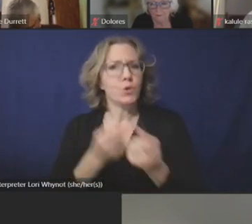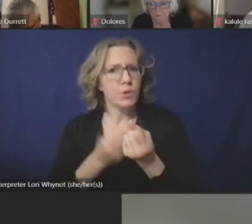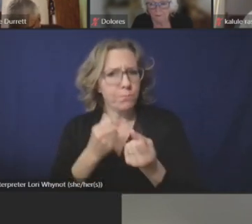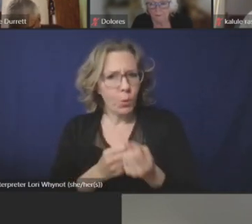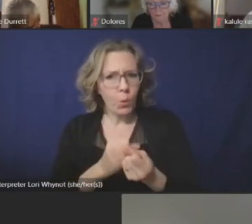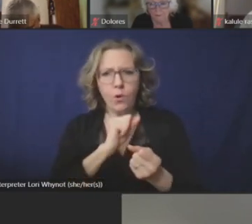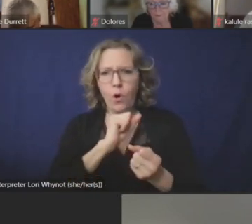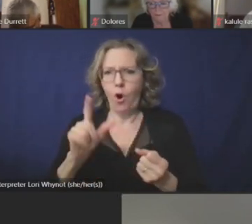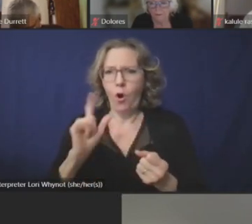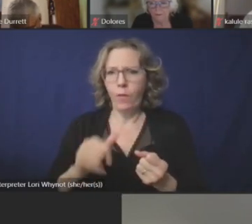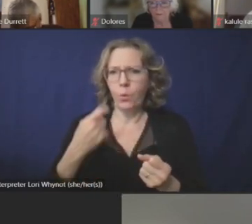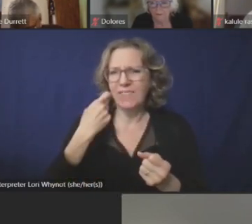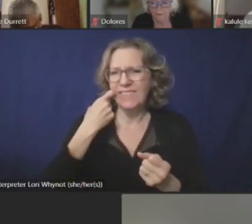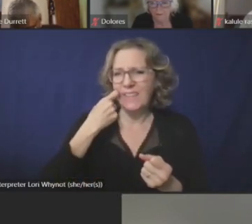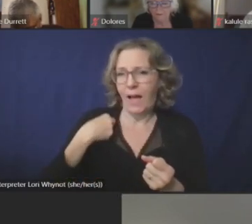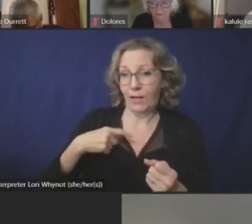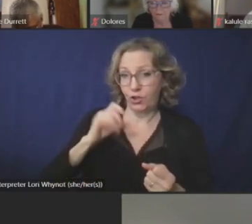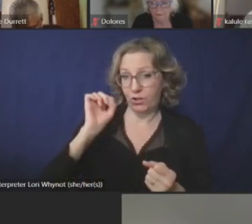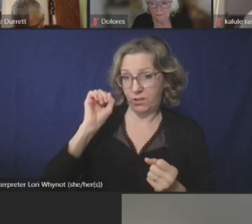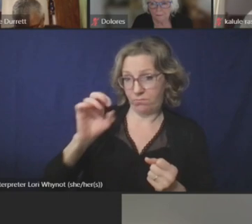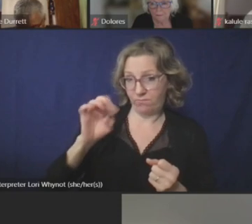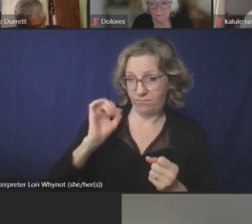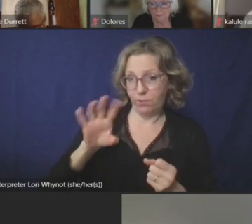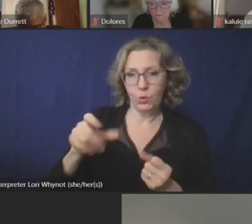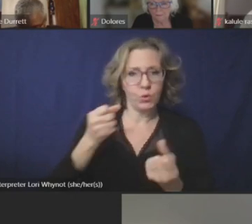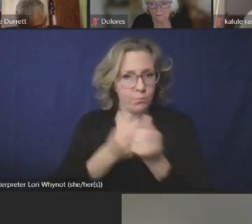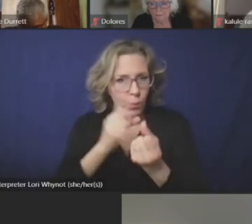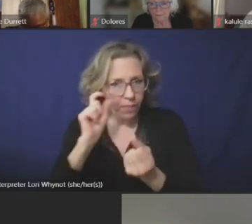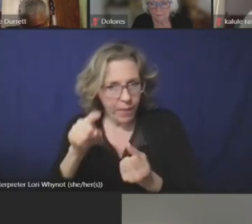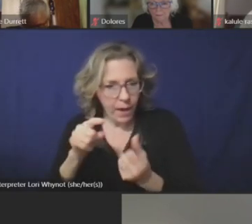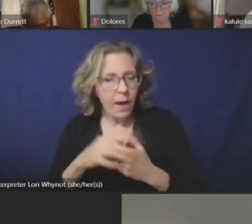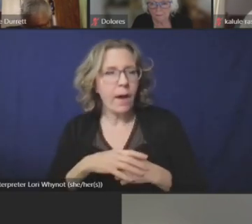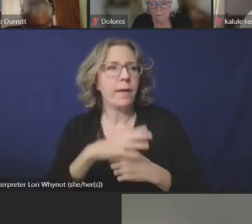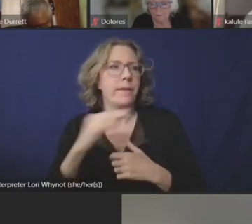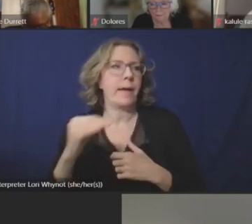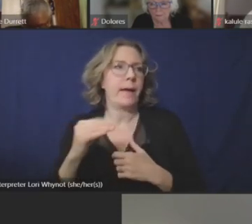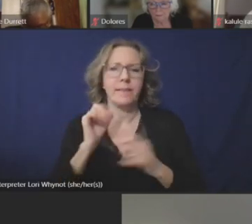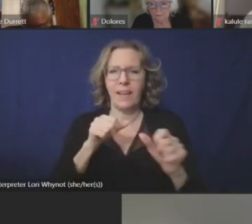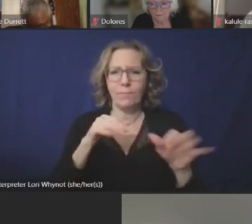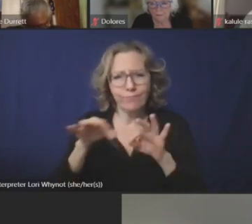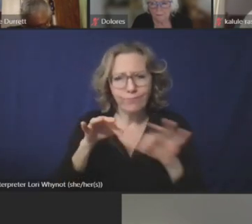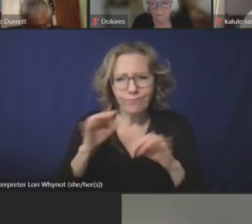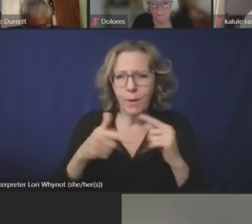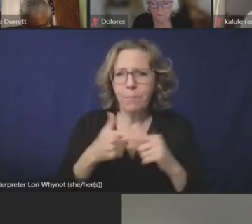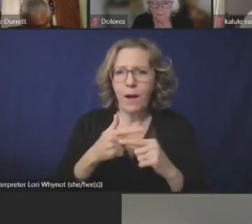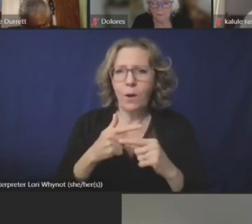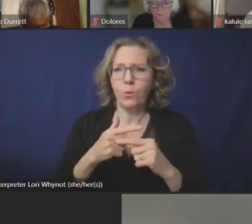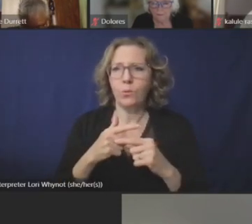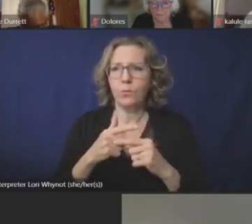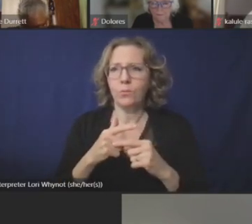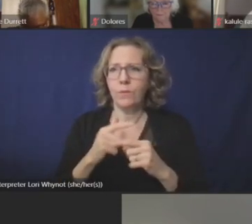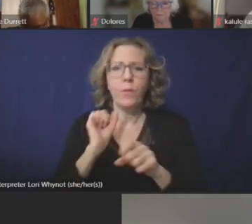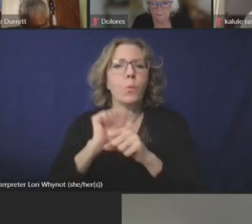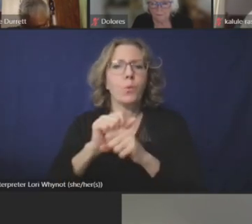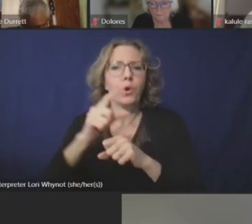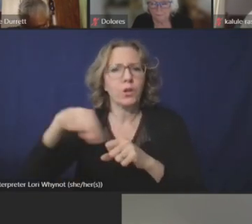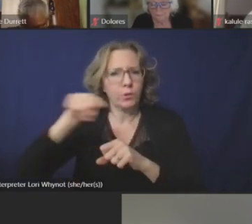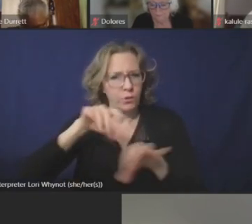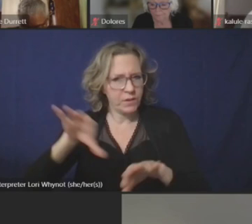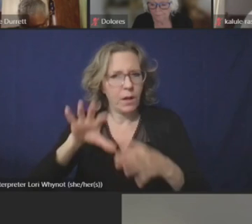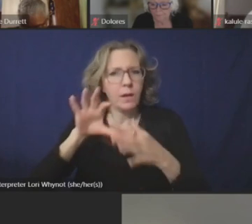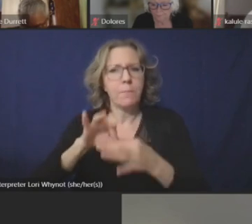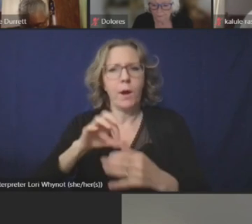that you do as a member of RTAG and all the work you've all done on accessible transit and just how vital it is to people.